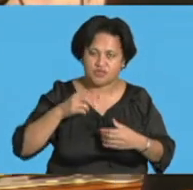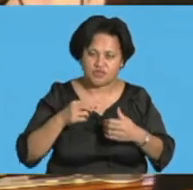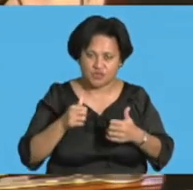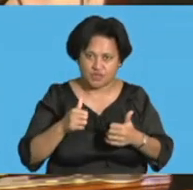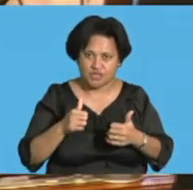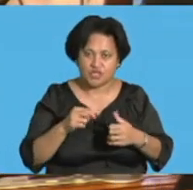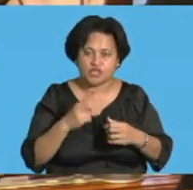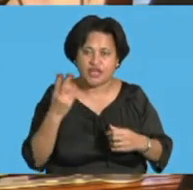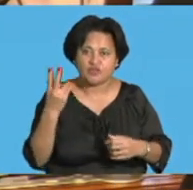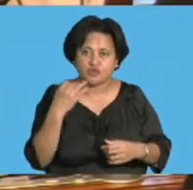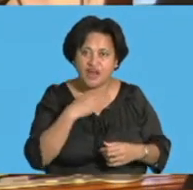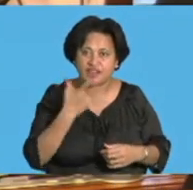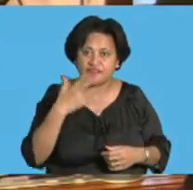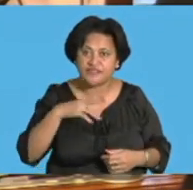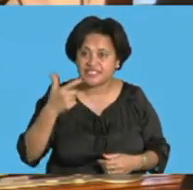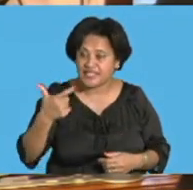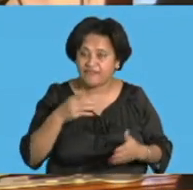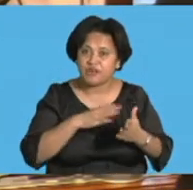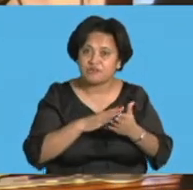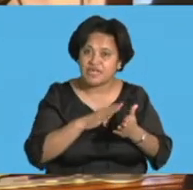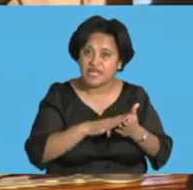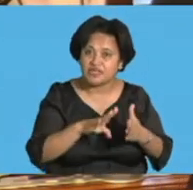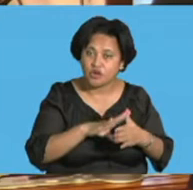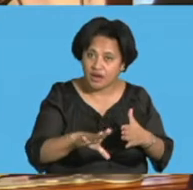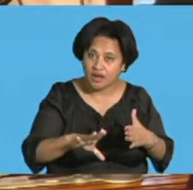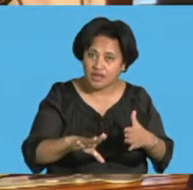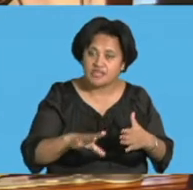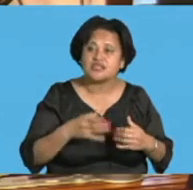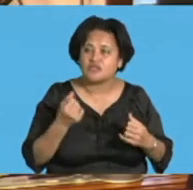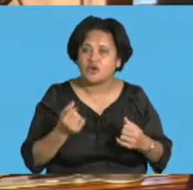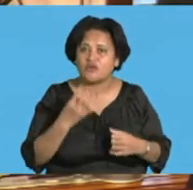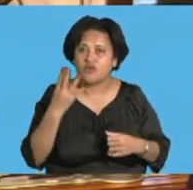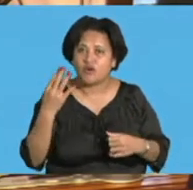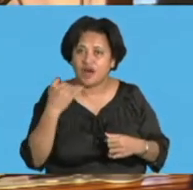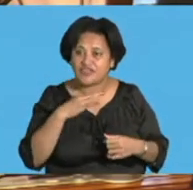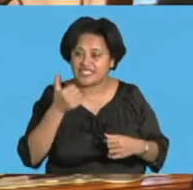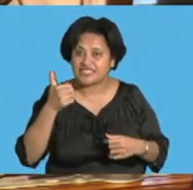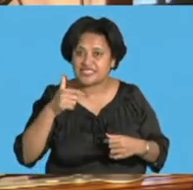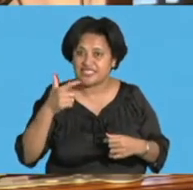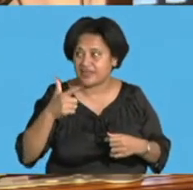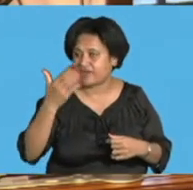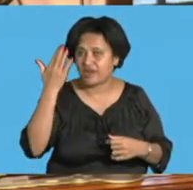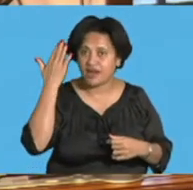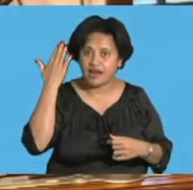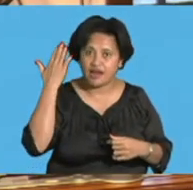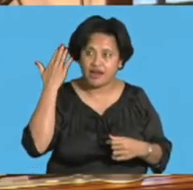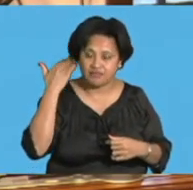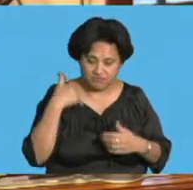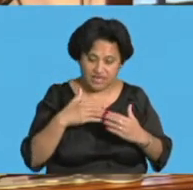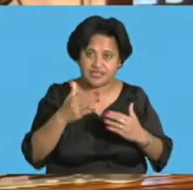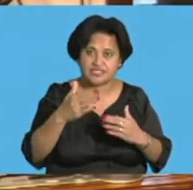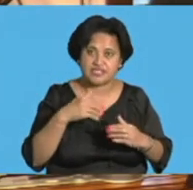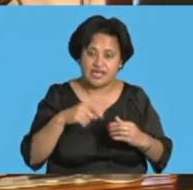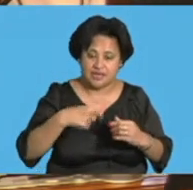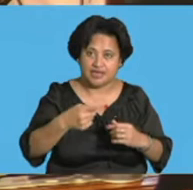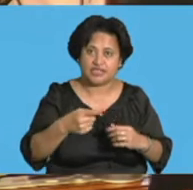257 million in 2012 to the proposed 467 million for the 2019-2020 financial year. This